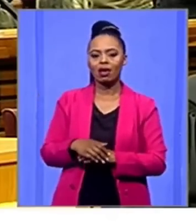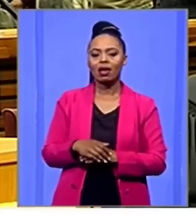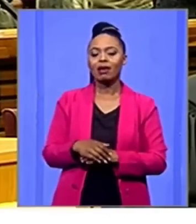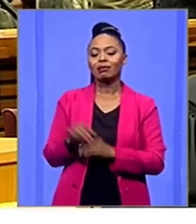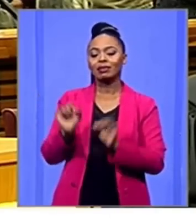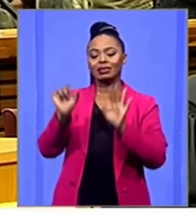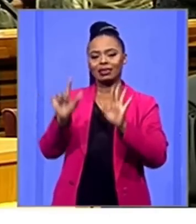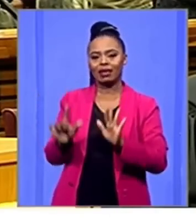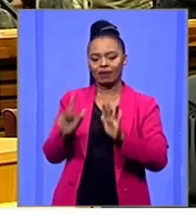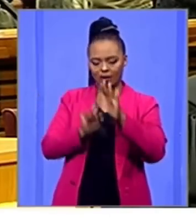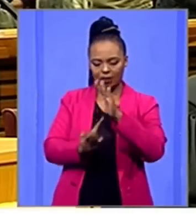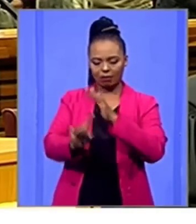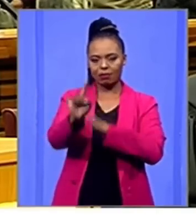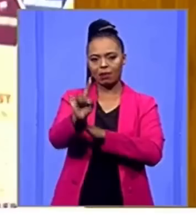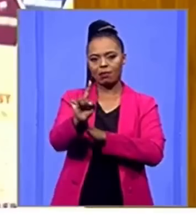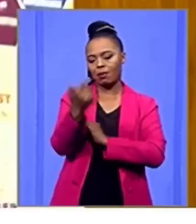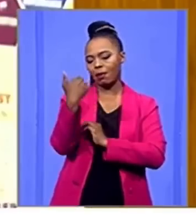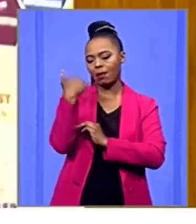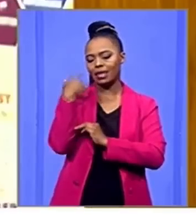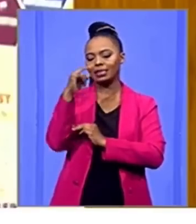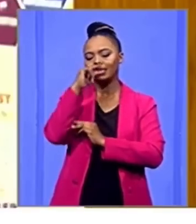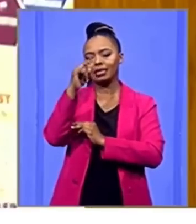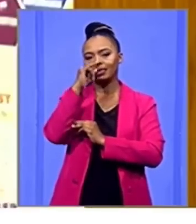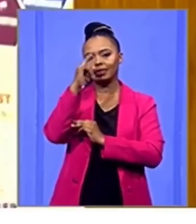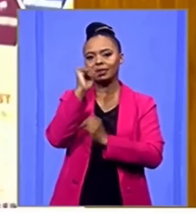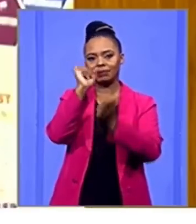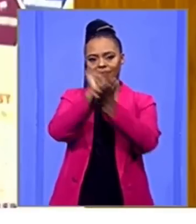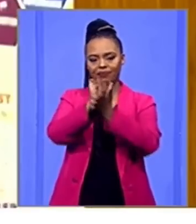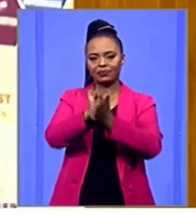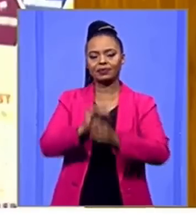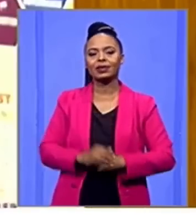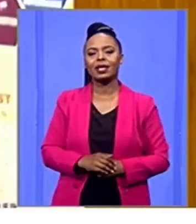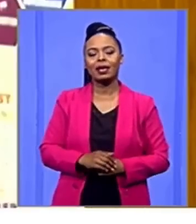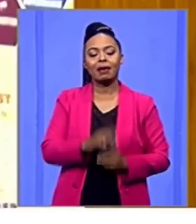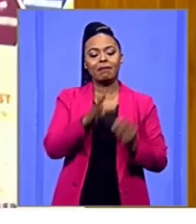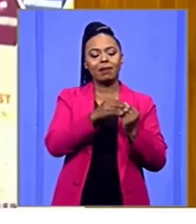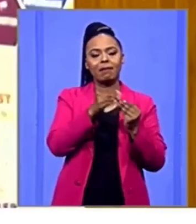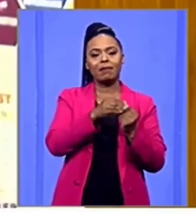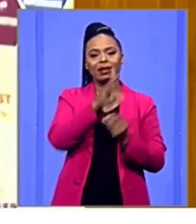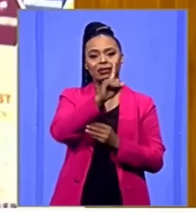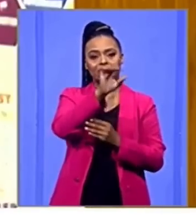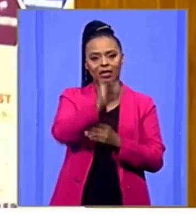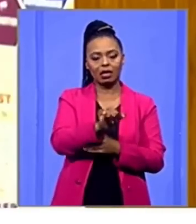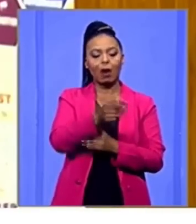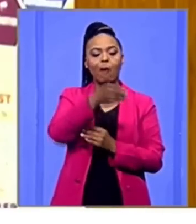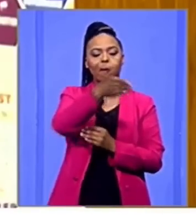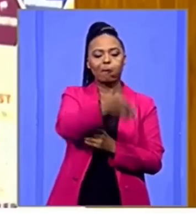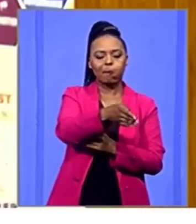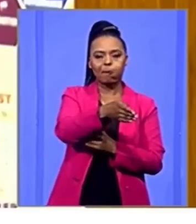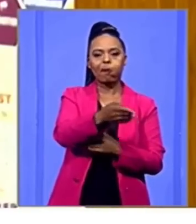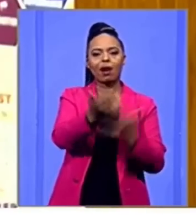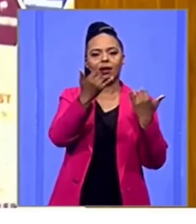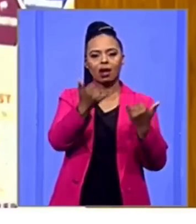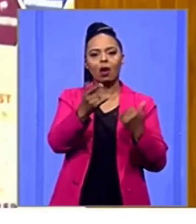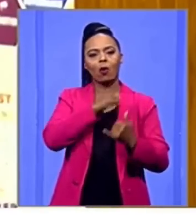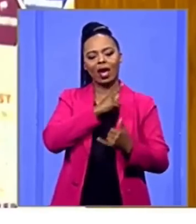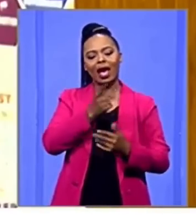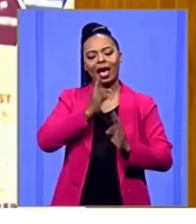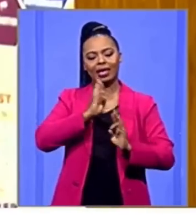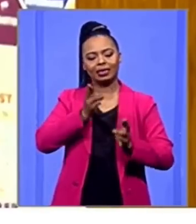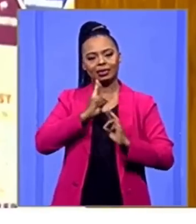maphodisa ka Sandton Mabane. Baemedi ba DA bona ba be ba le gona kgorongtsheko ka ge ba nyaka